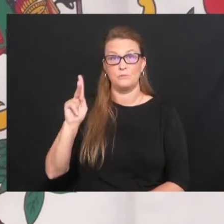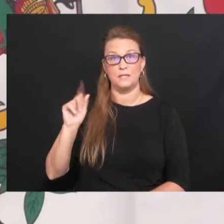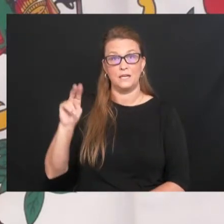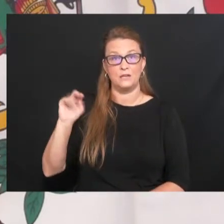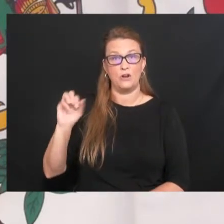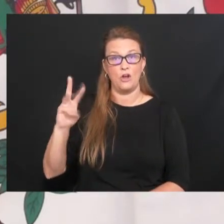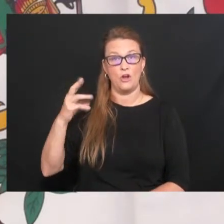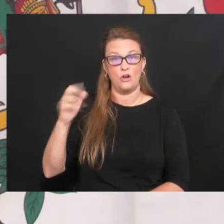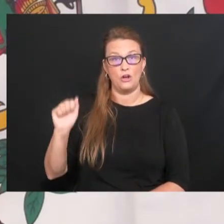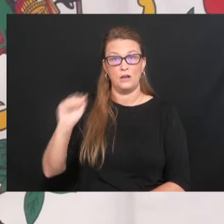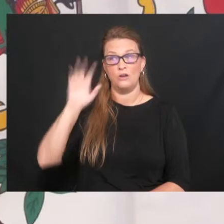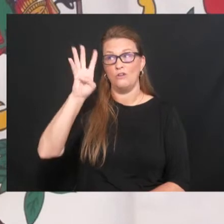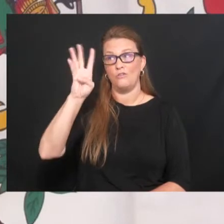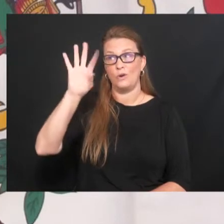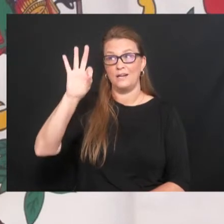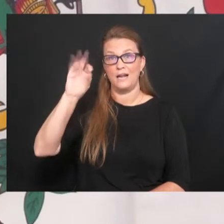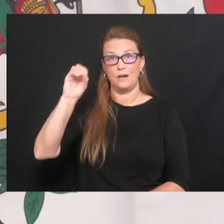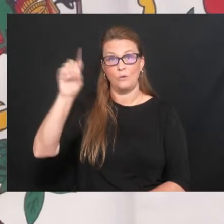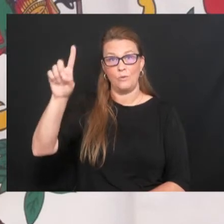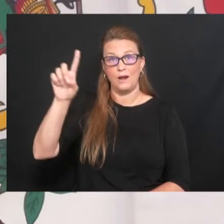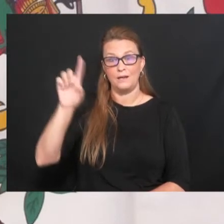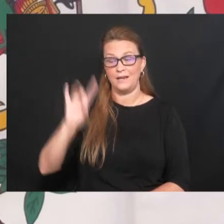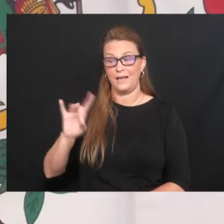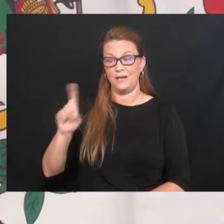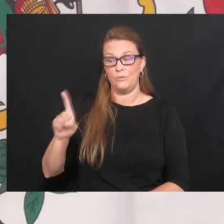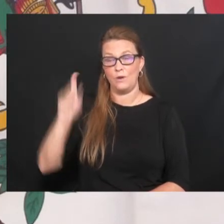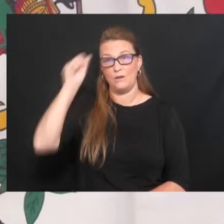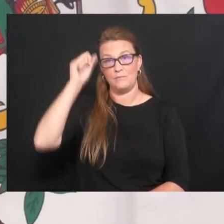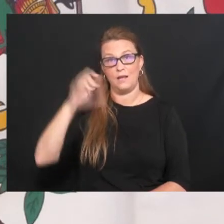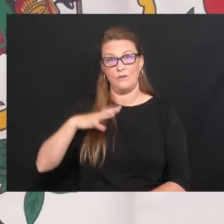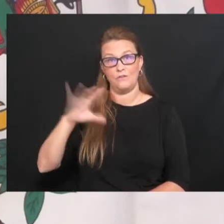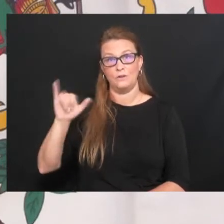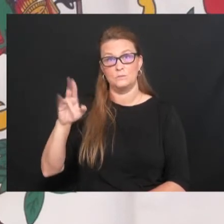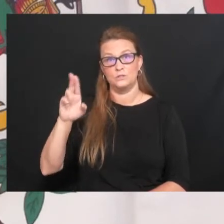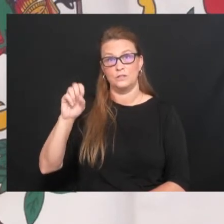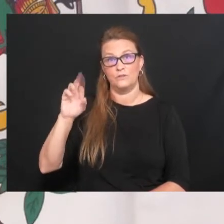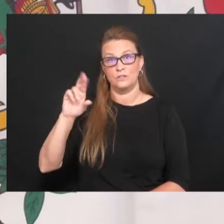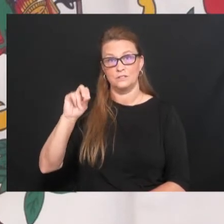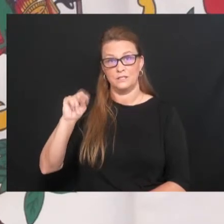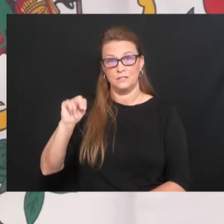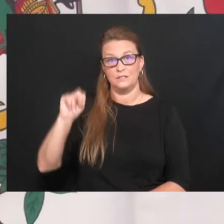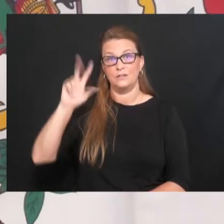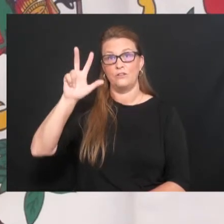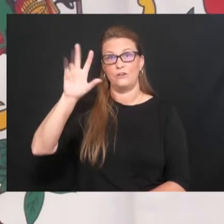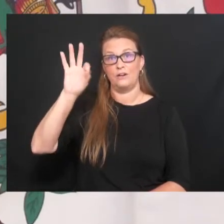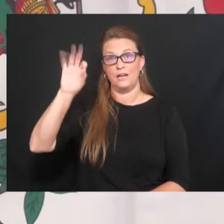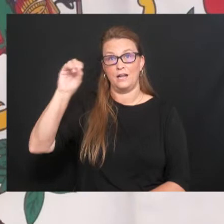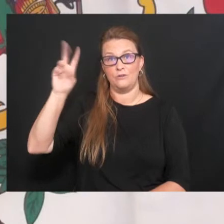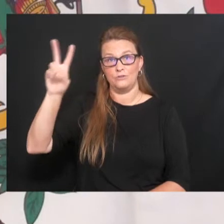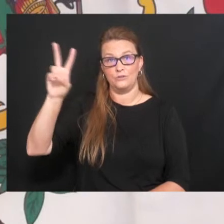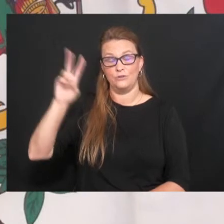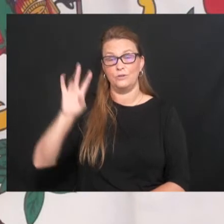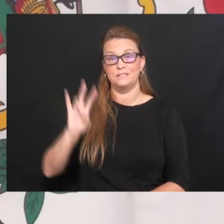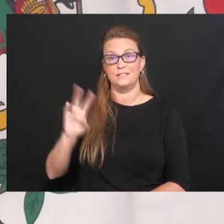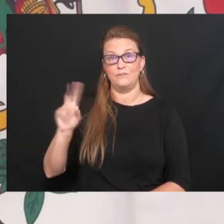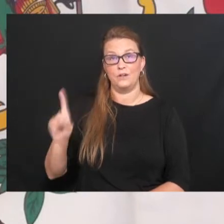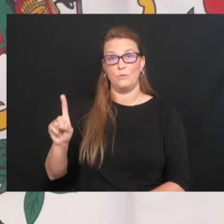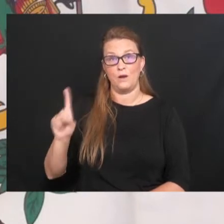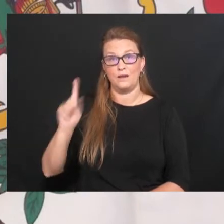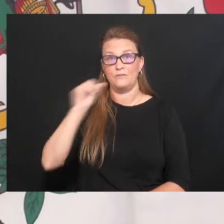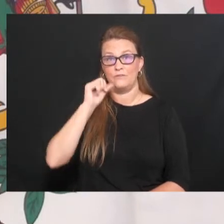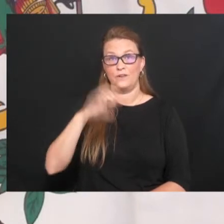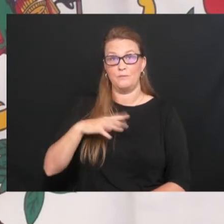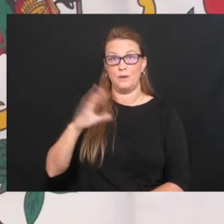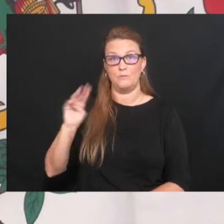The 3,901st death, an 81-year-old male from Jefferson County. The 3,902nd death, a 71-year-old female